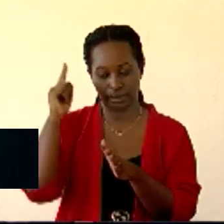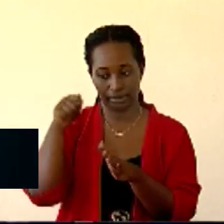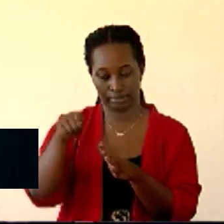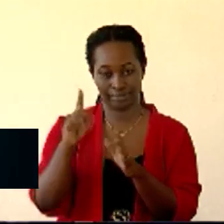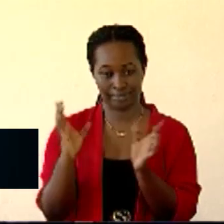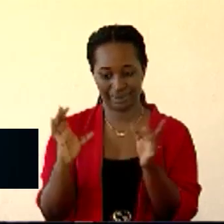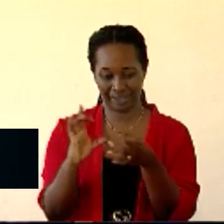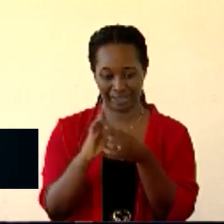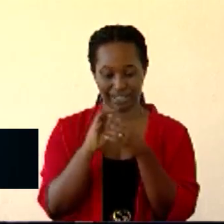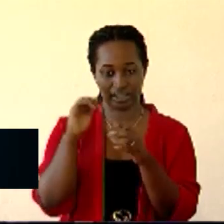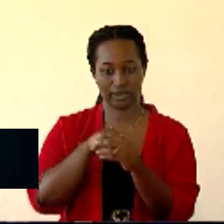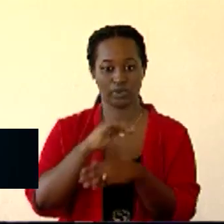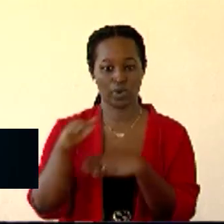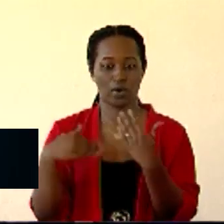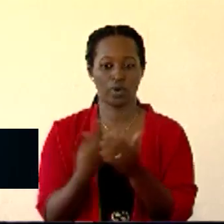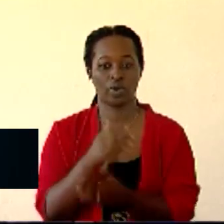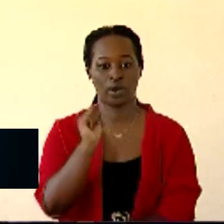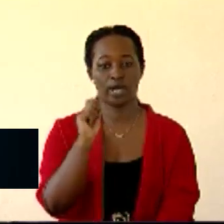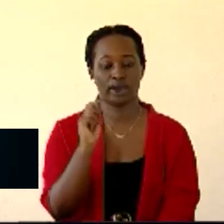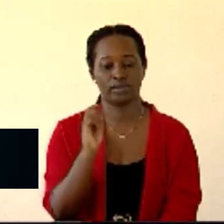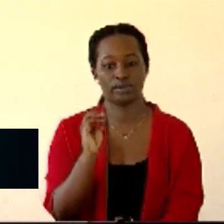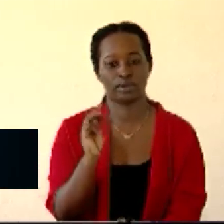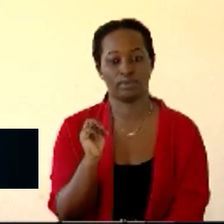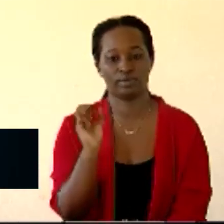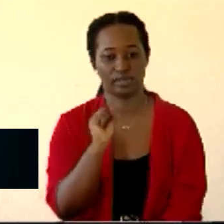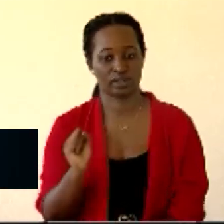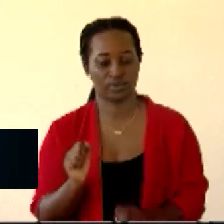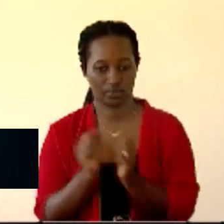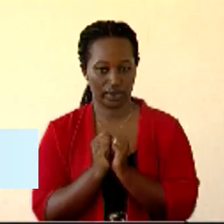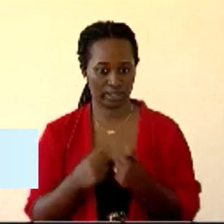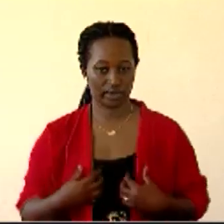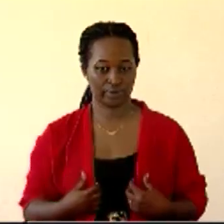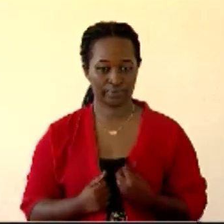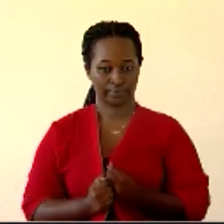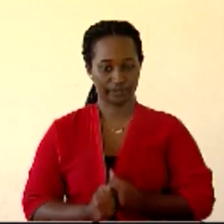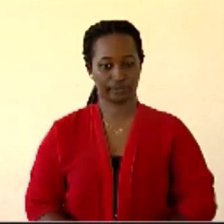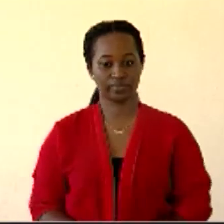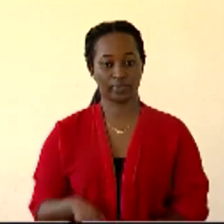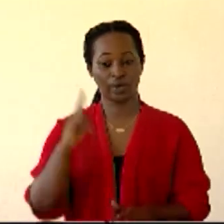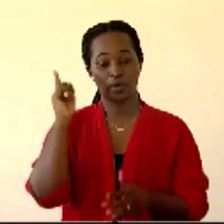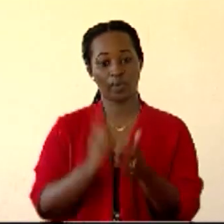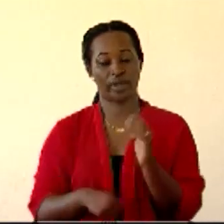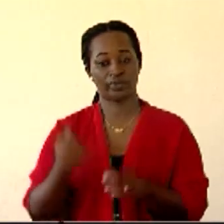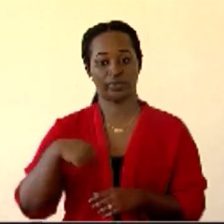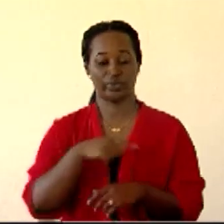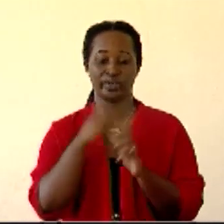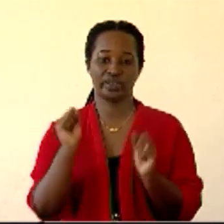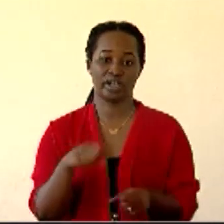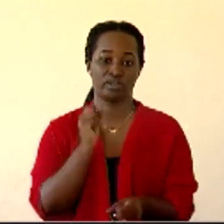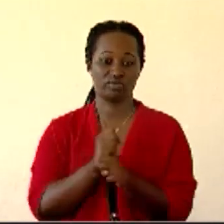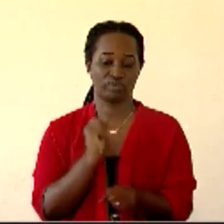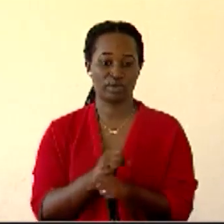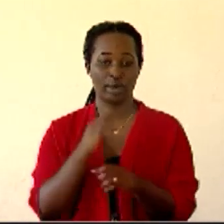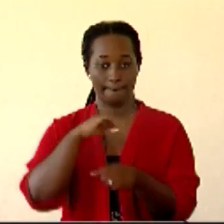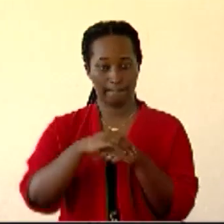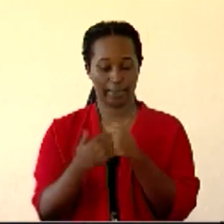all those atoms together. So what we can do here, make sure you have your 3 carbon atoms, that is